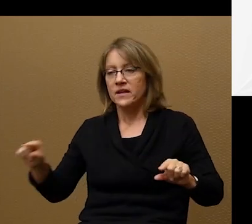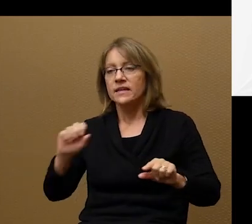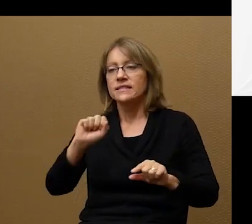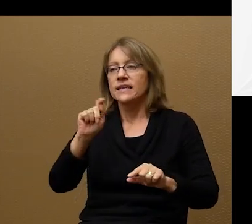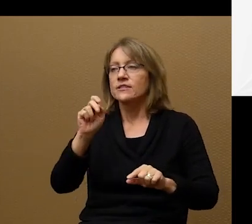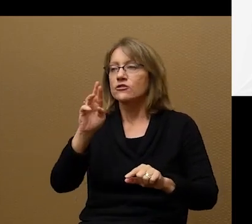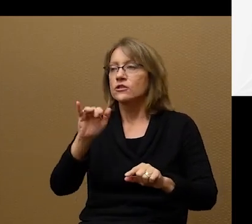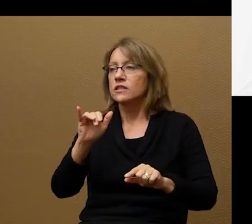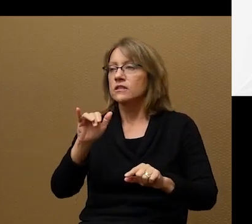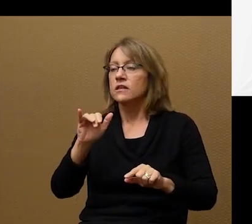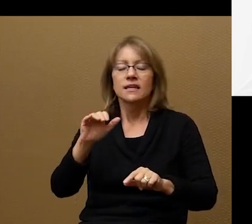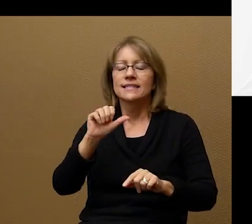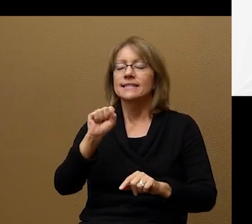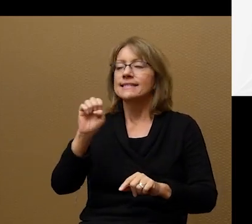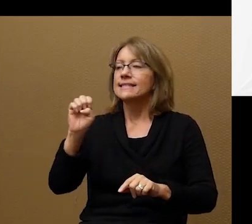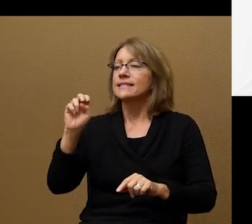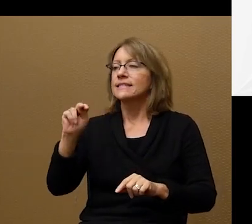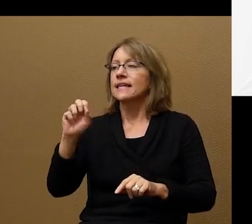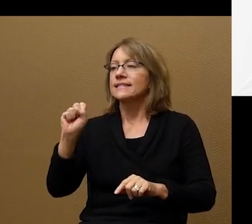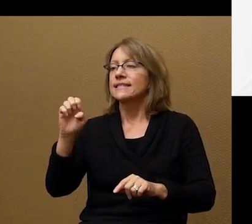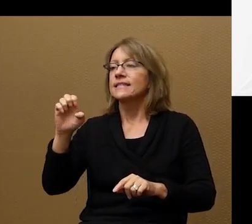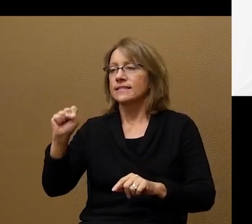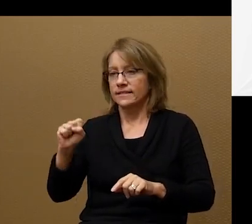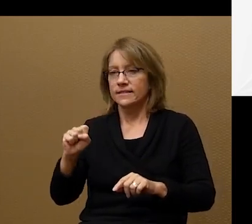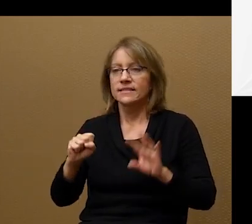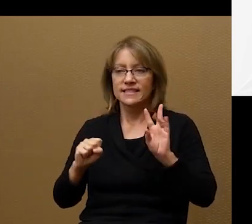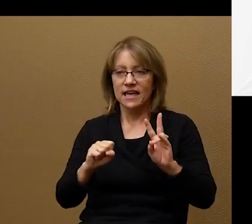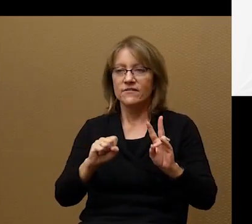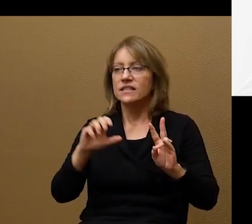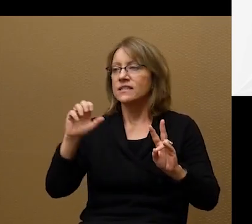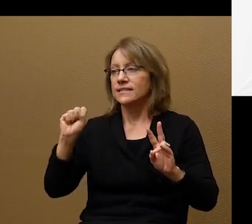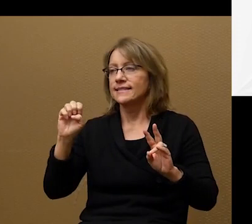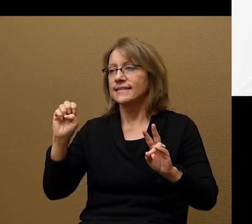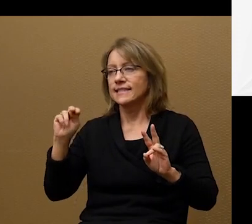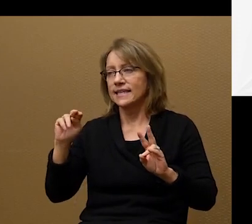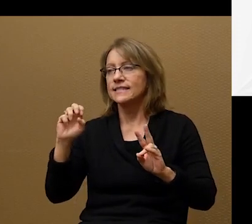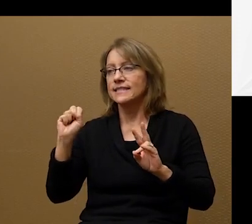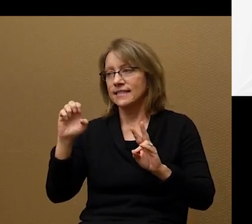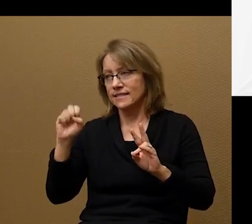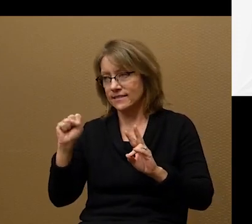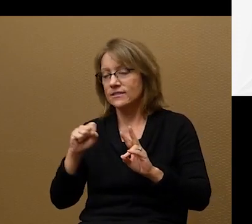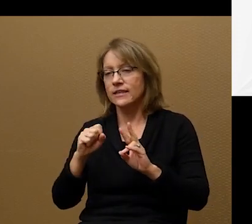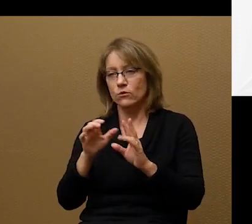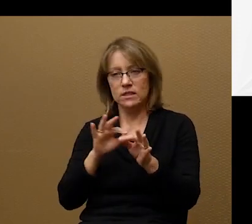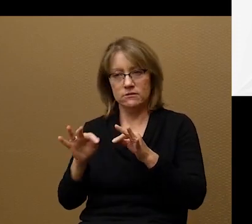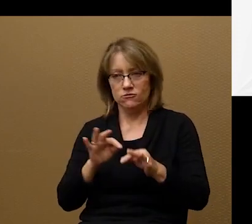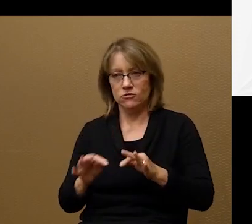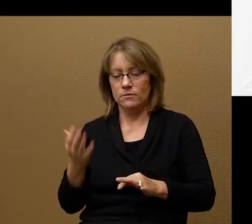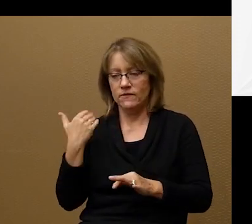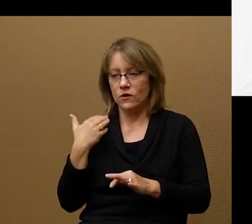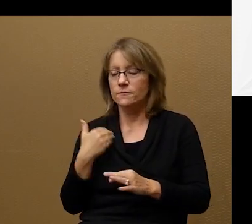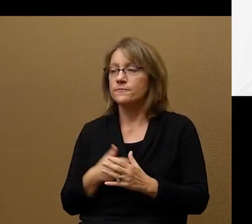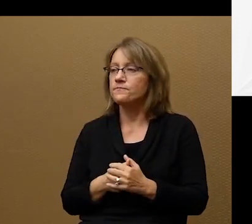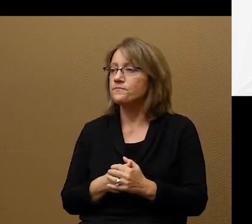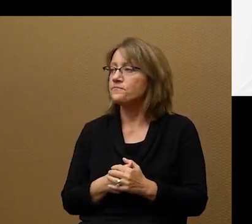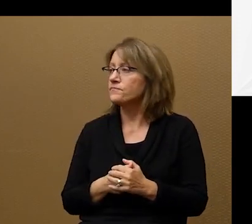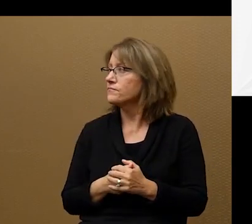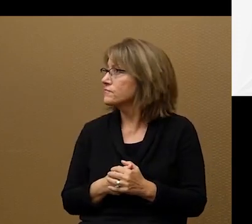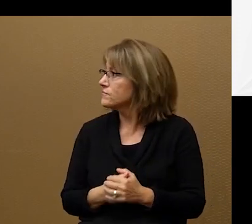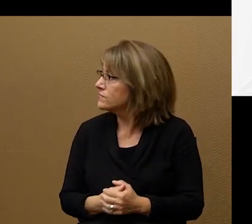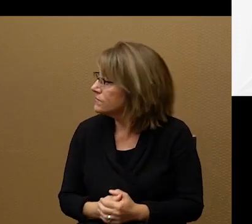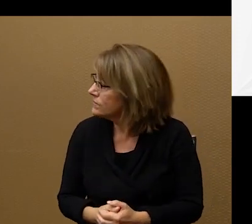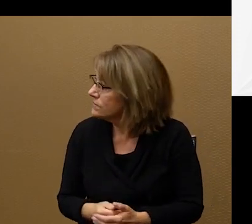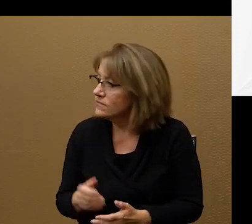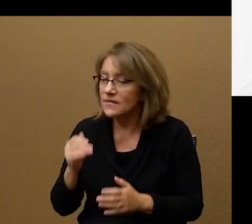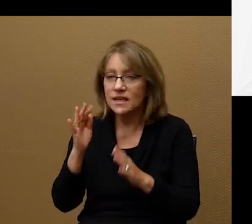processing, or senses, all the 7 senses that we went through before. So if this part of the pyramid